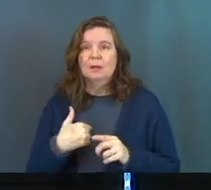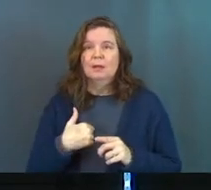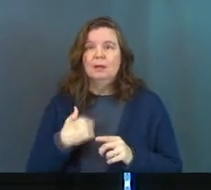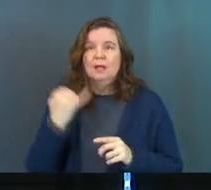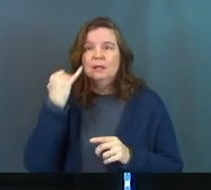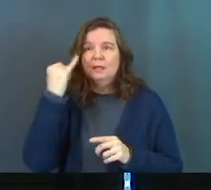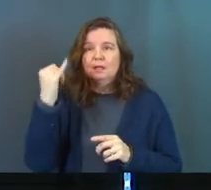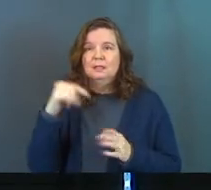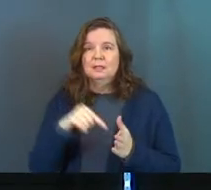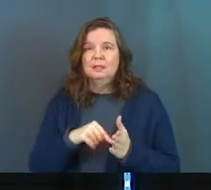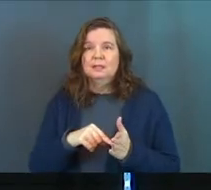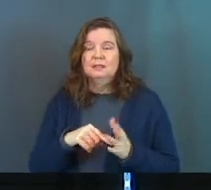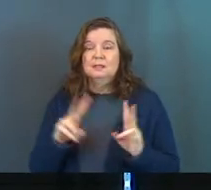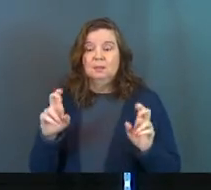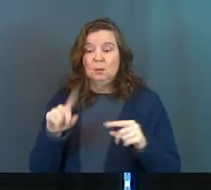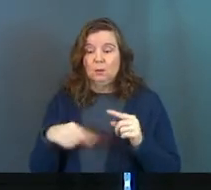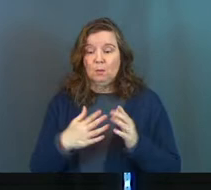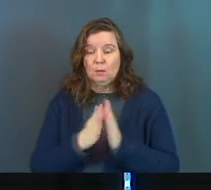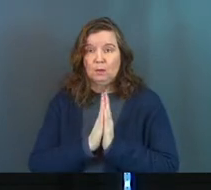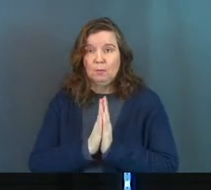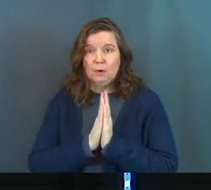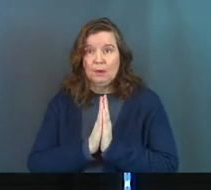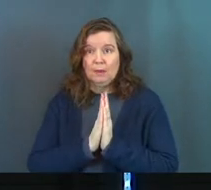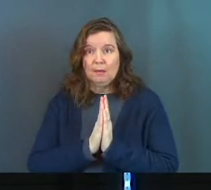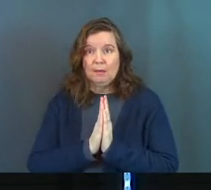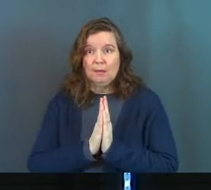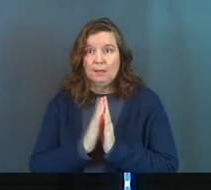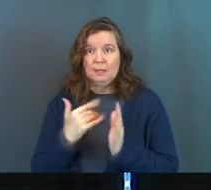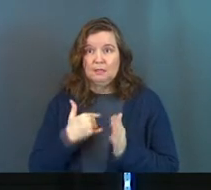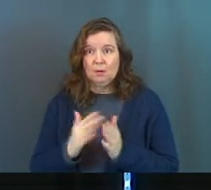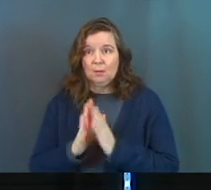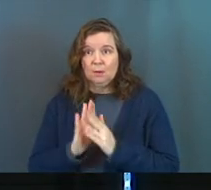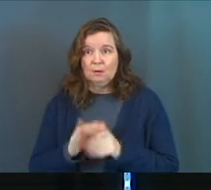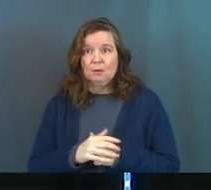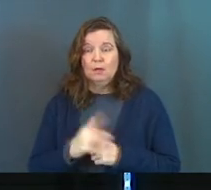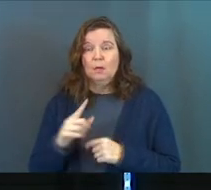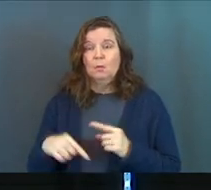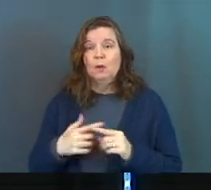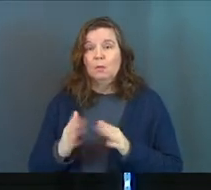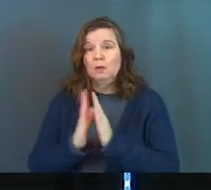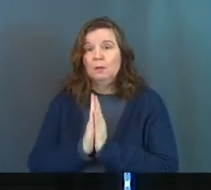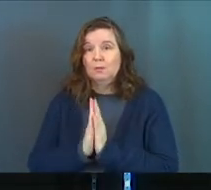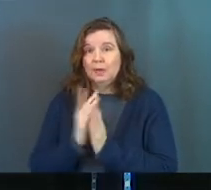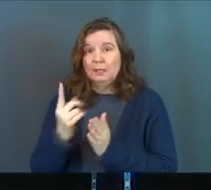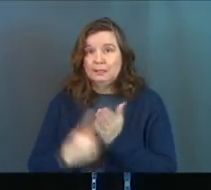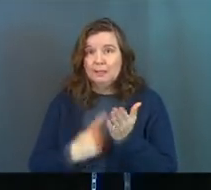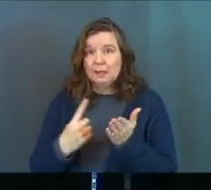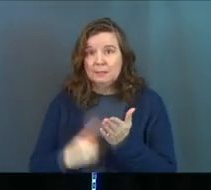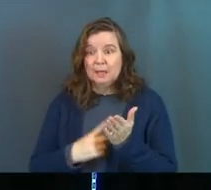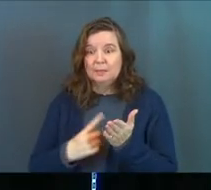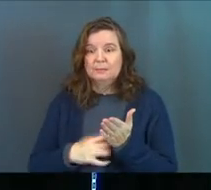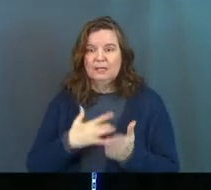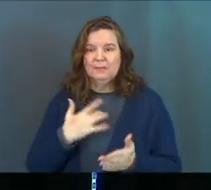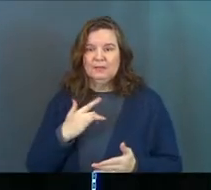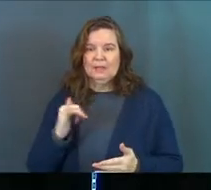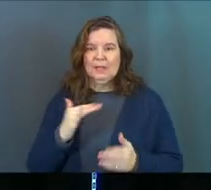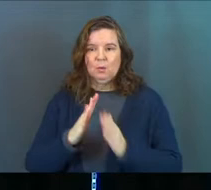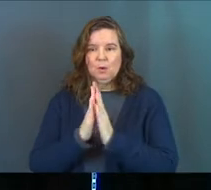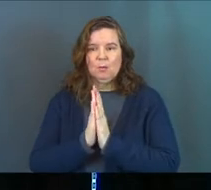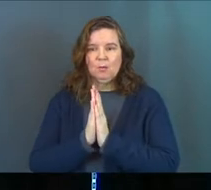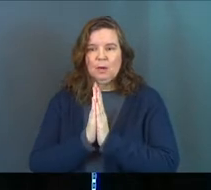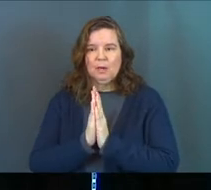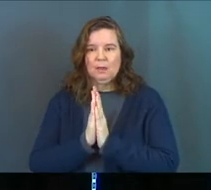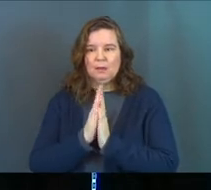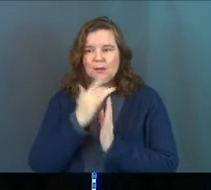this series is the fact that when we pray, and this is all about prayer, that when we pray, sometimes it feels like we're